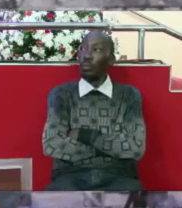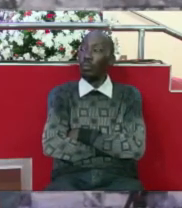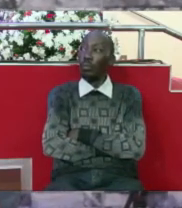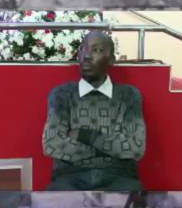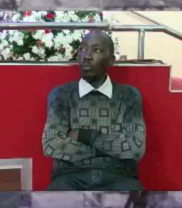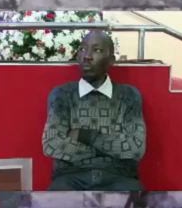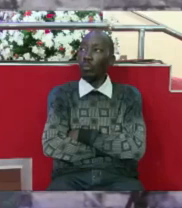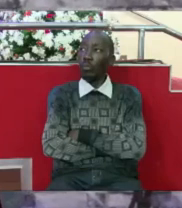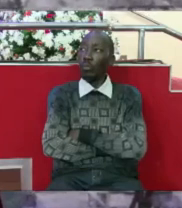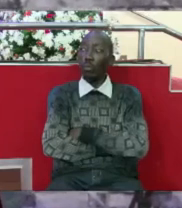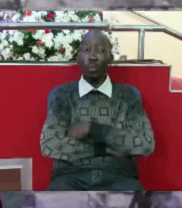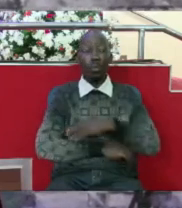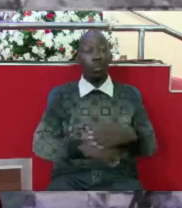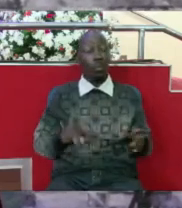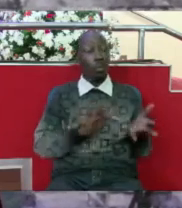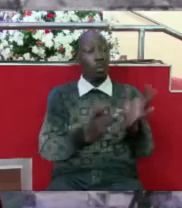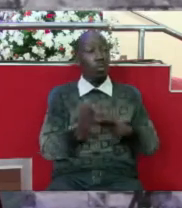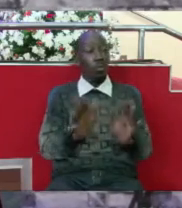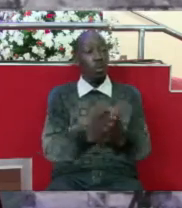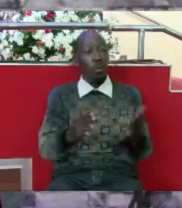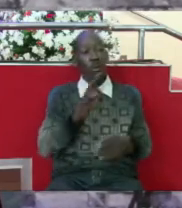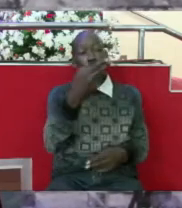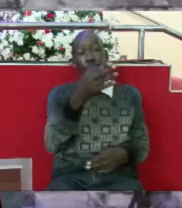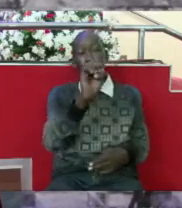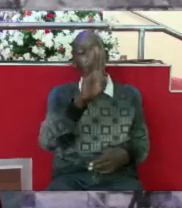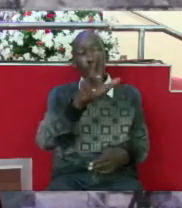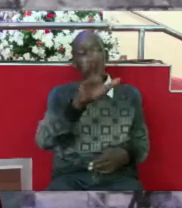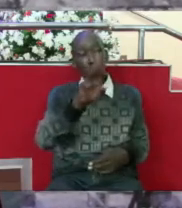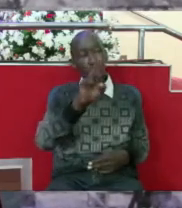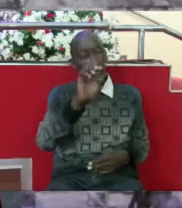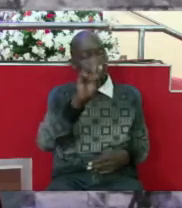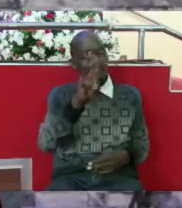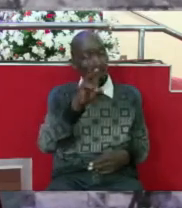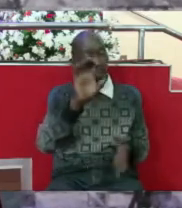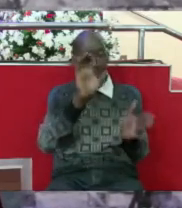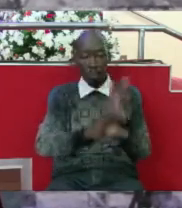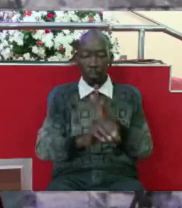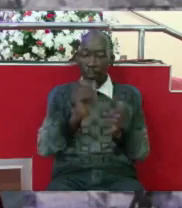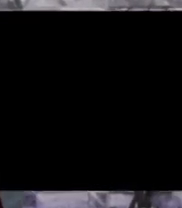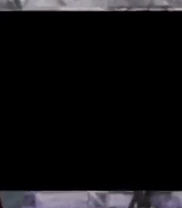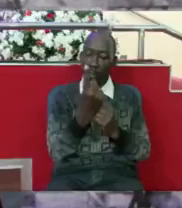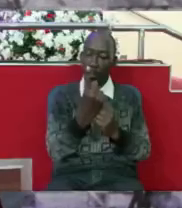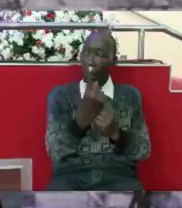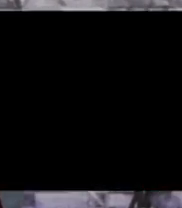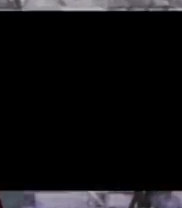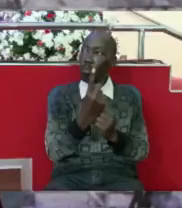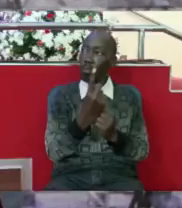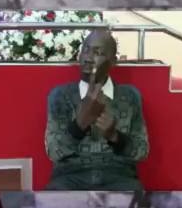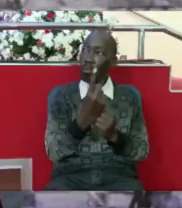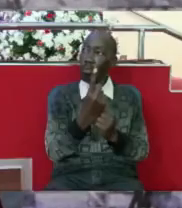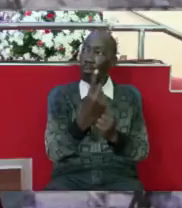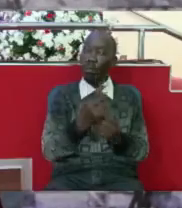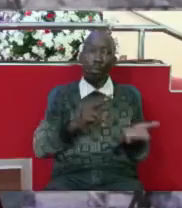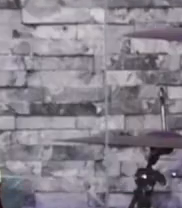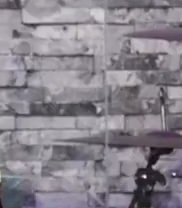Turn, if you would, in your Bibles to Hebrews chapter 11. Wahibrania 11 tukaweze kuelekea pale. In